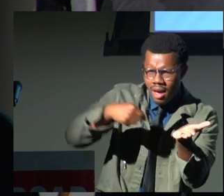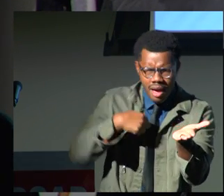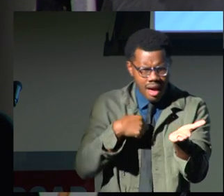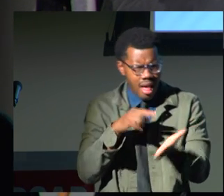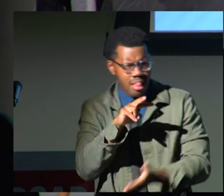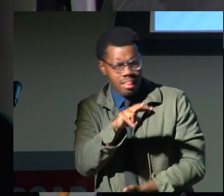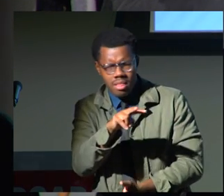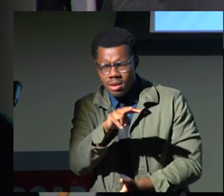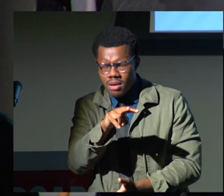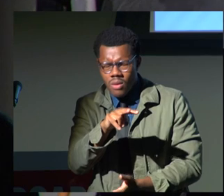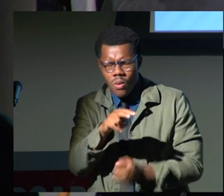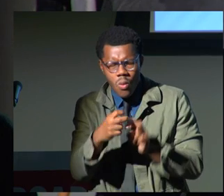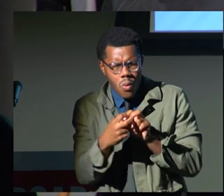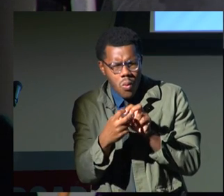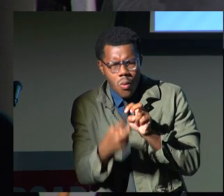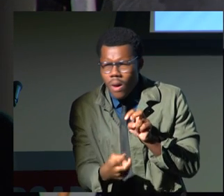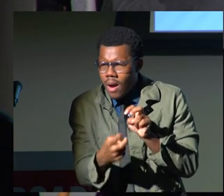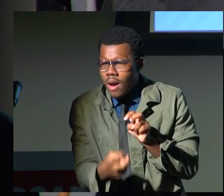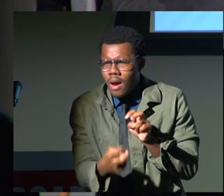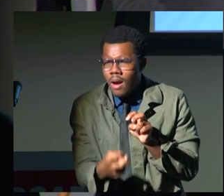that captivated me, that stayed with me,